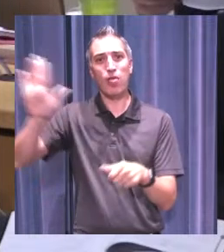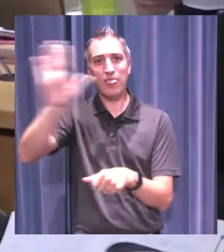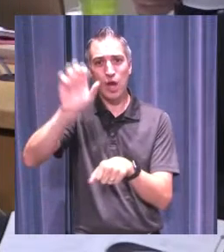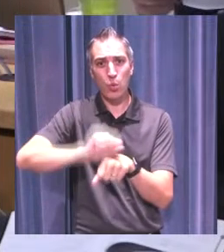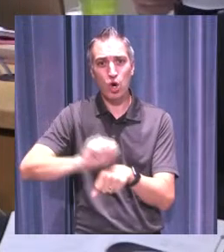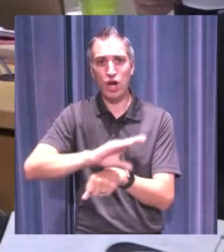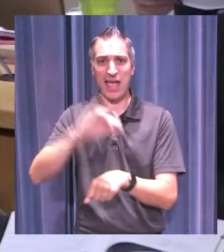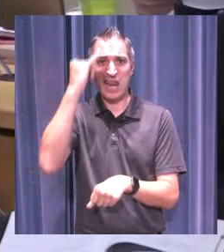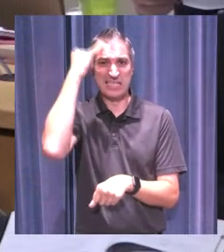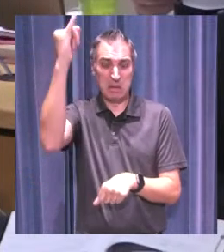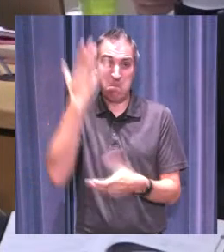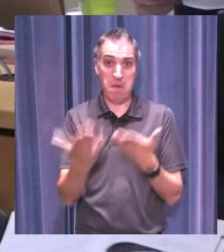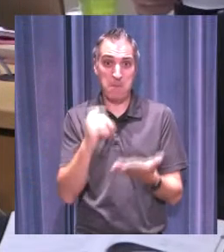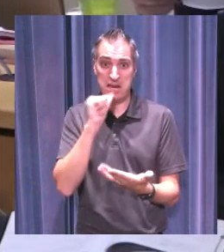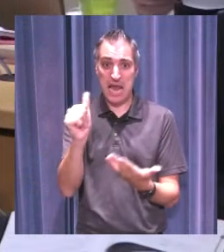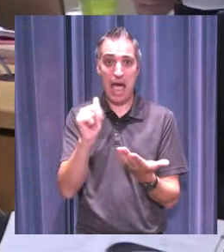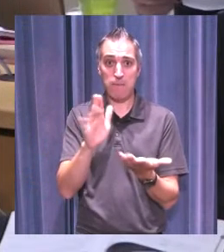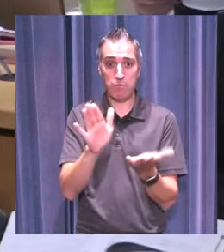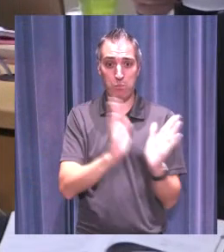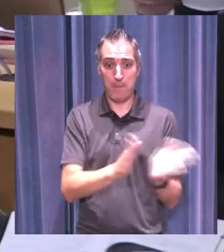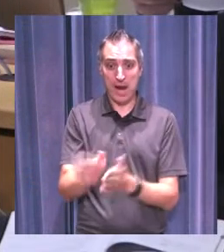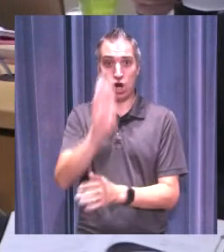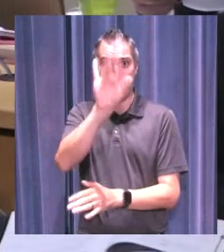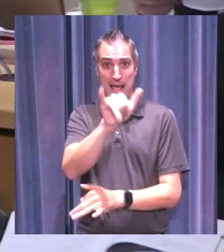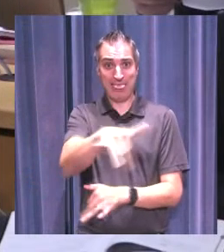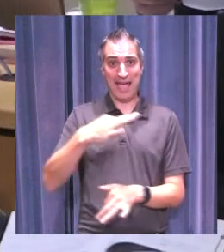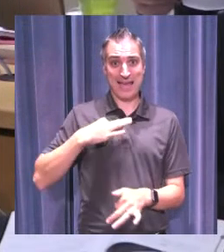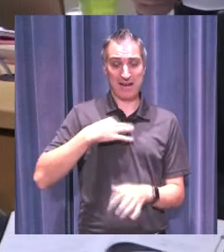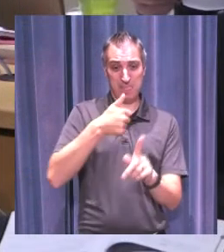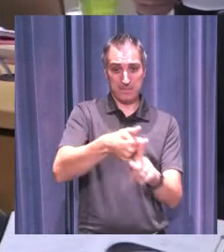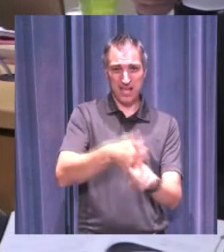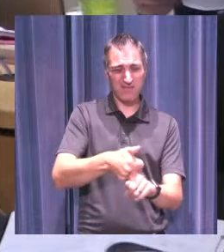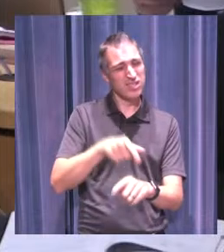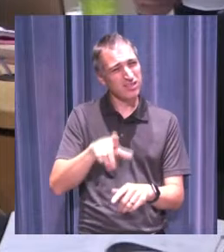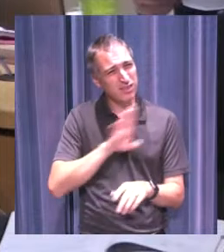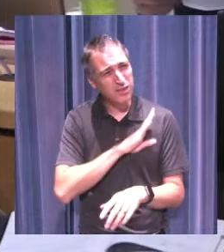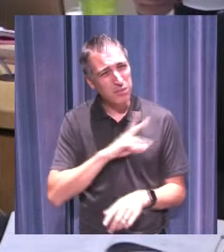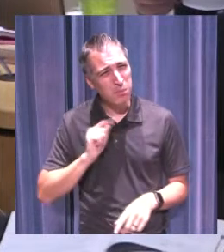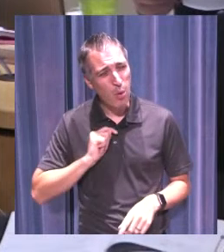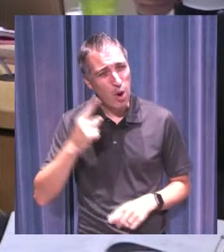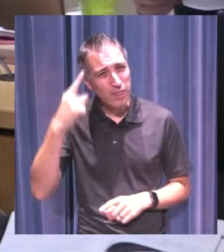not even have been prepared by said candidate. Does the board then believe